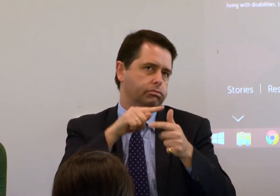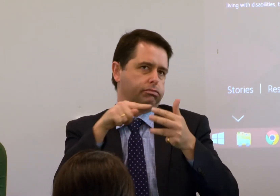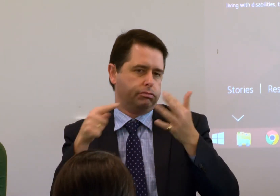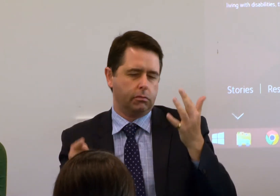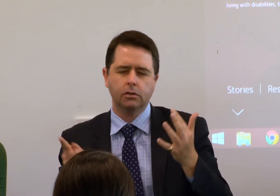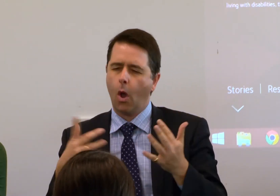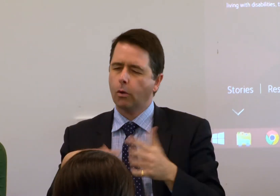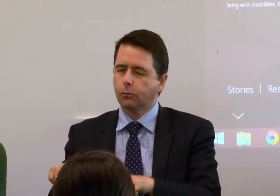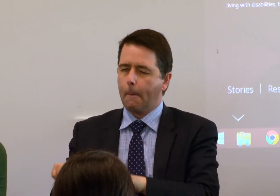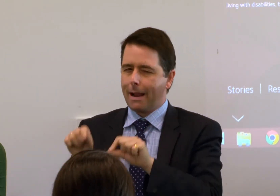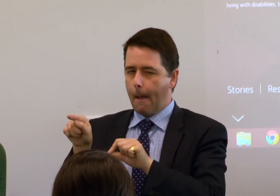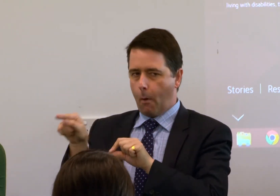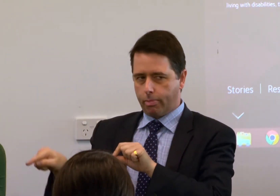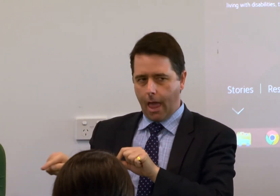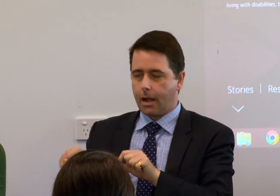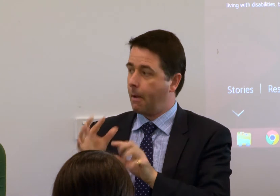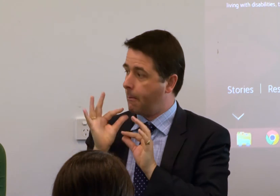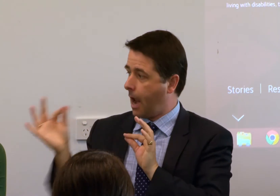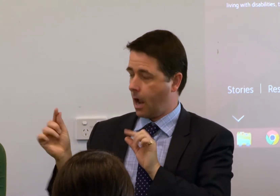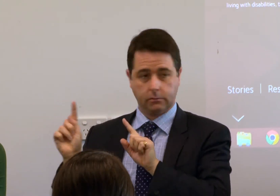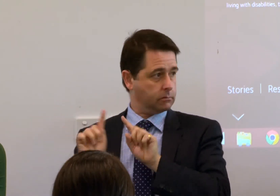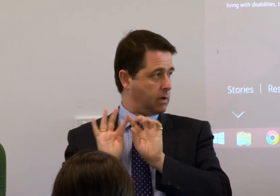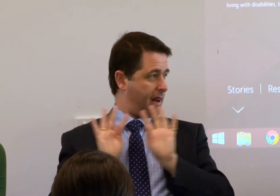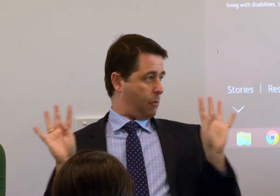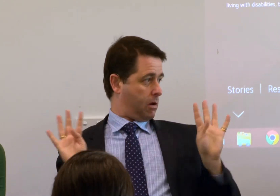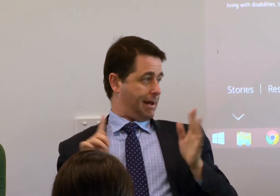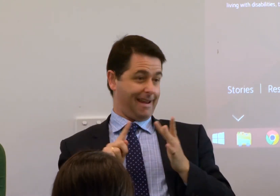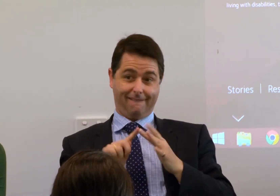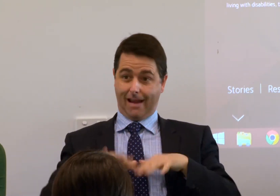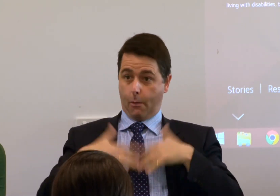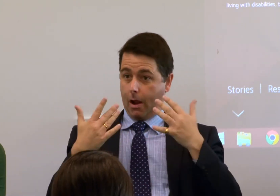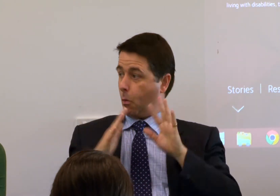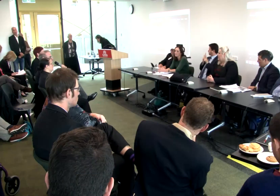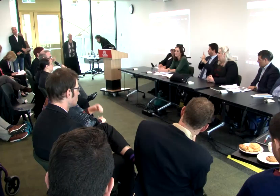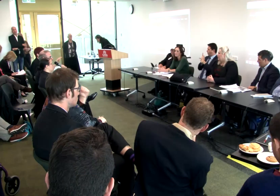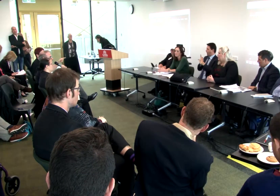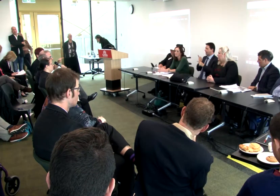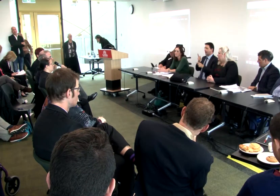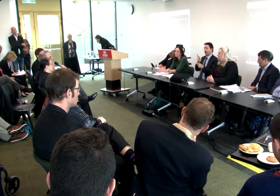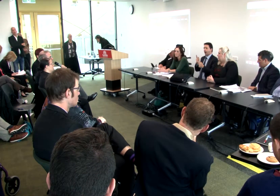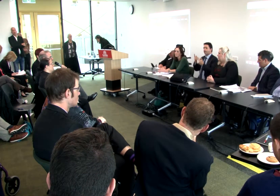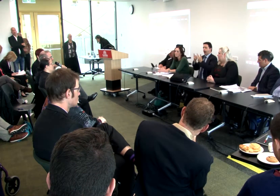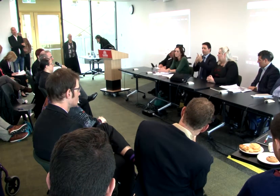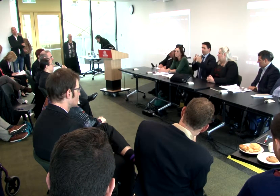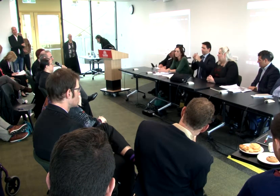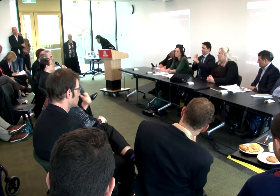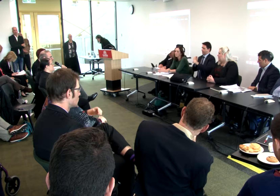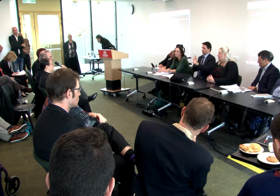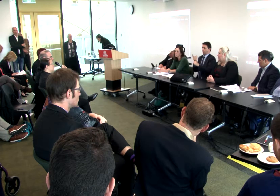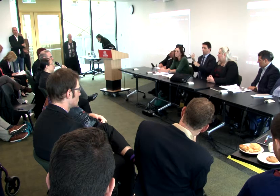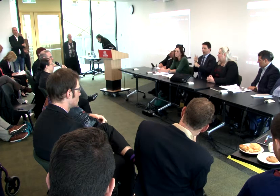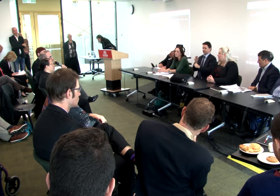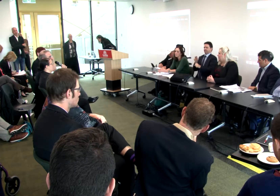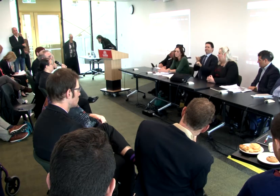there's a cost blowout, sensationalised words and titles. And I guess I'd like to ask everyone else on the panel if anyone would like to comment on